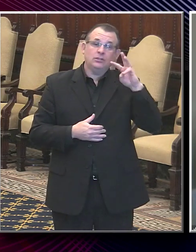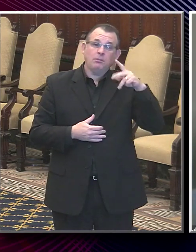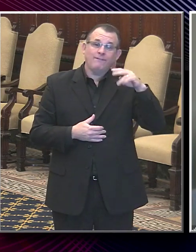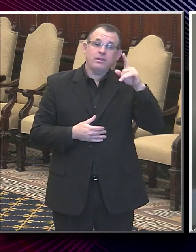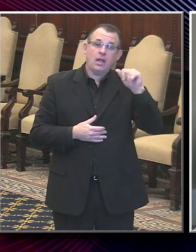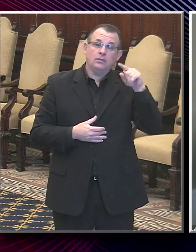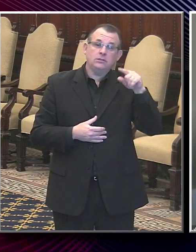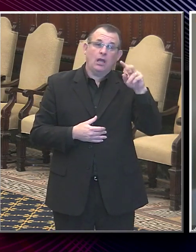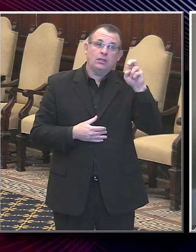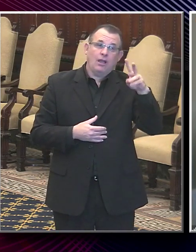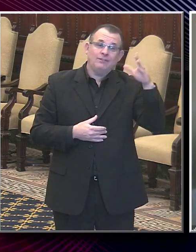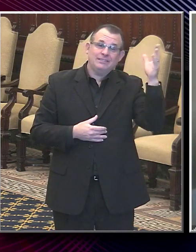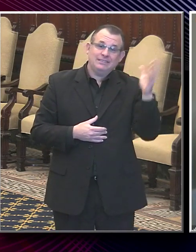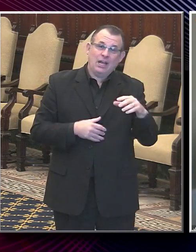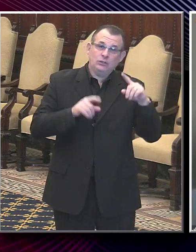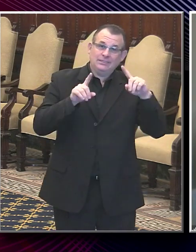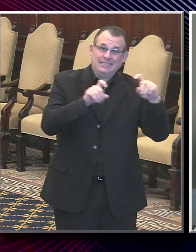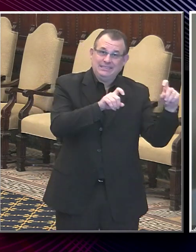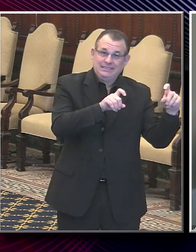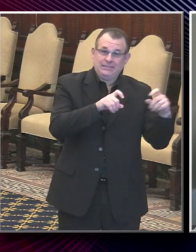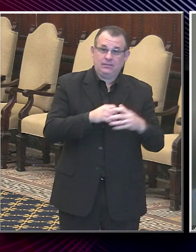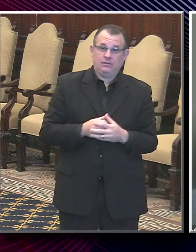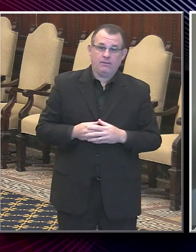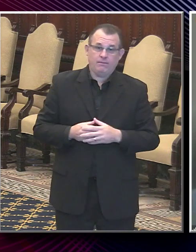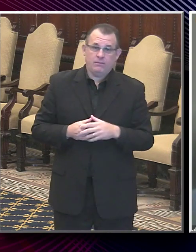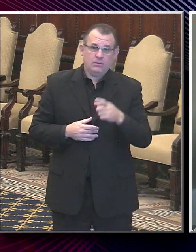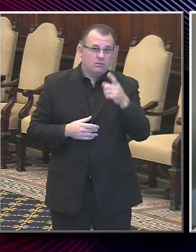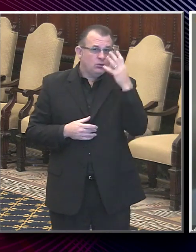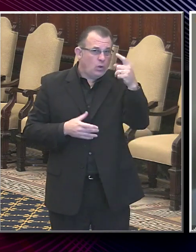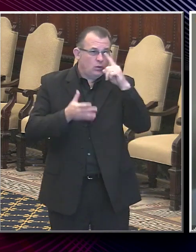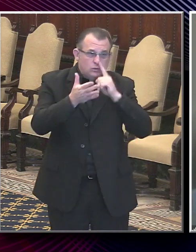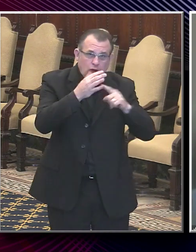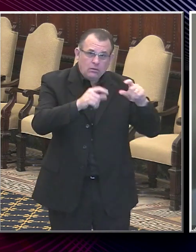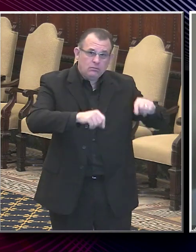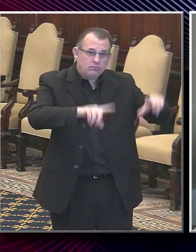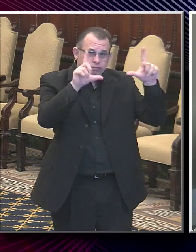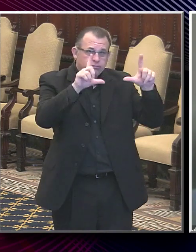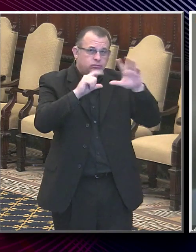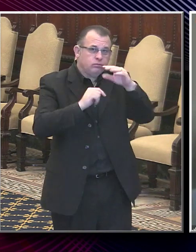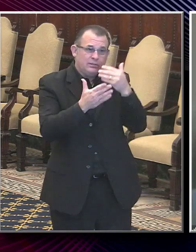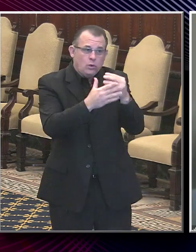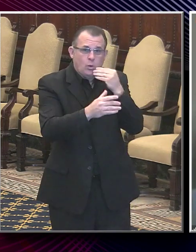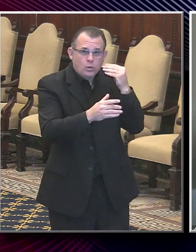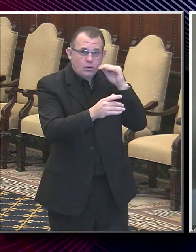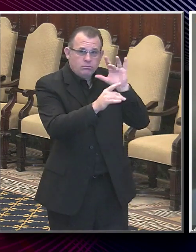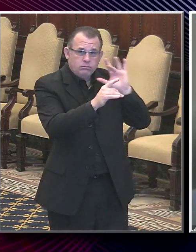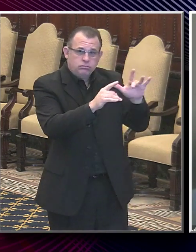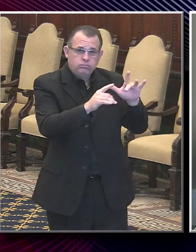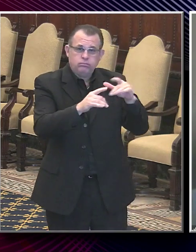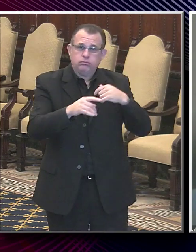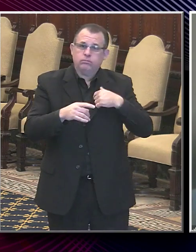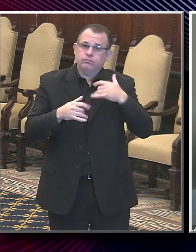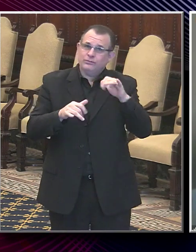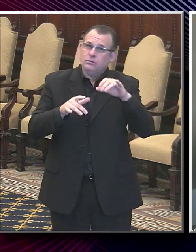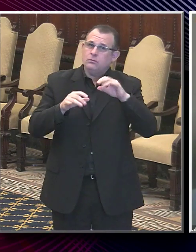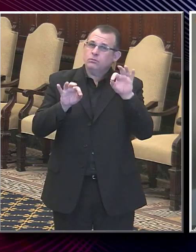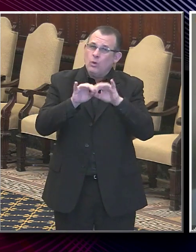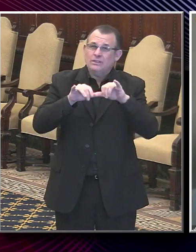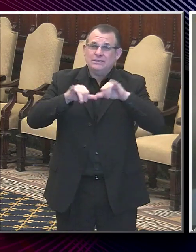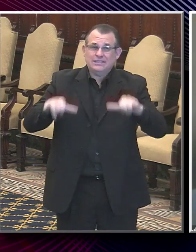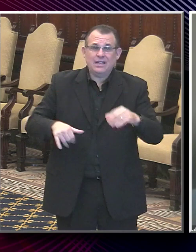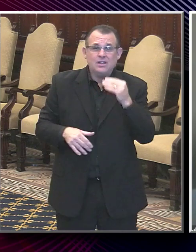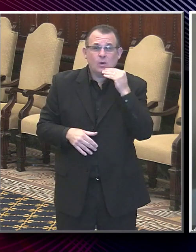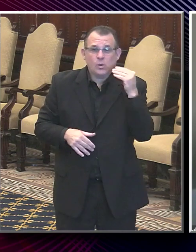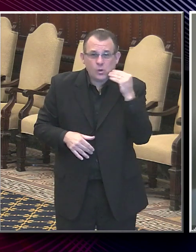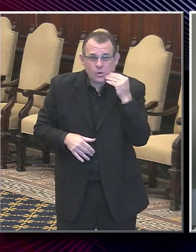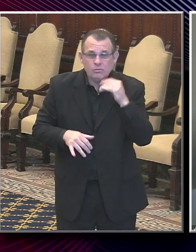www.phila.gov/testing is where you can get information about each of those different sites. Now, in general, we are still under the stay-at-home order today, but we are